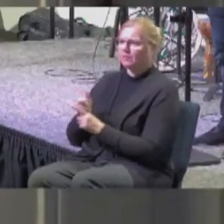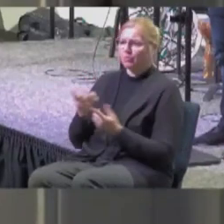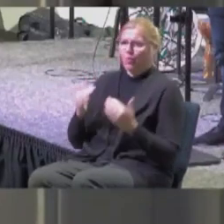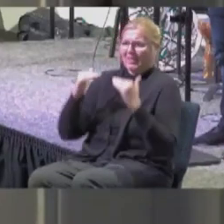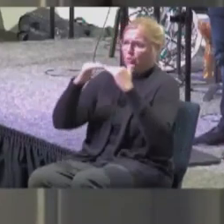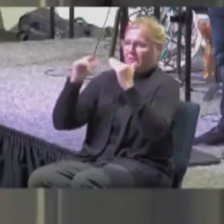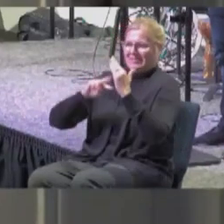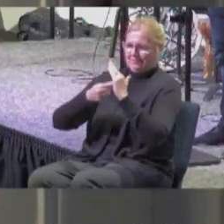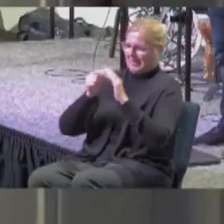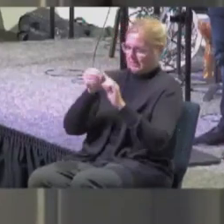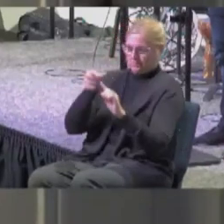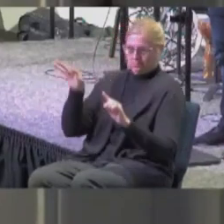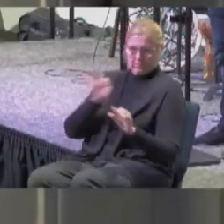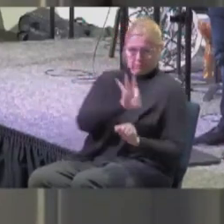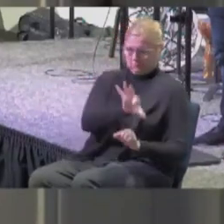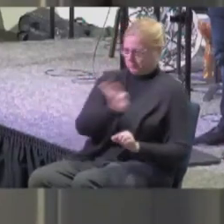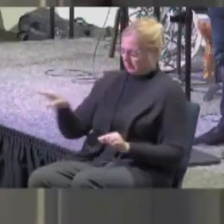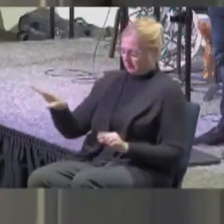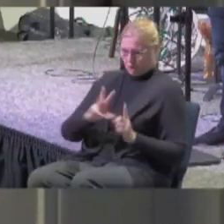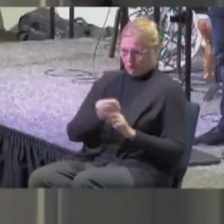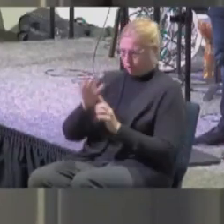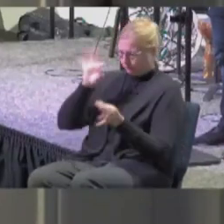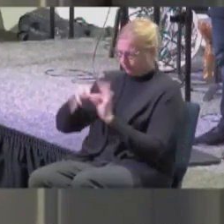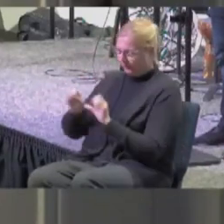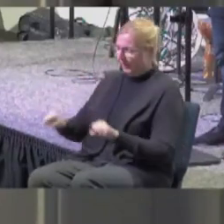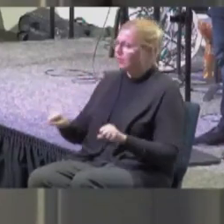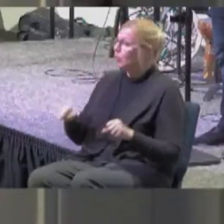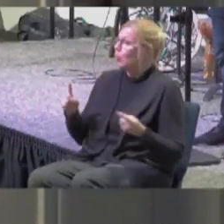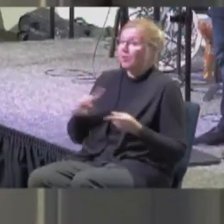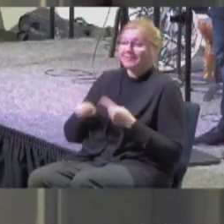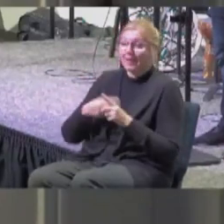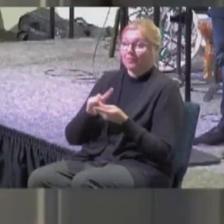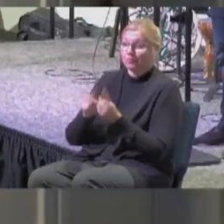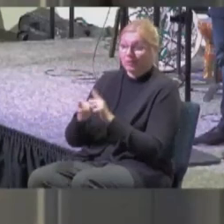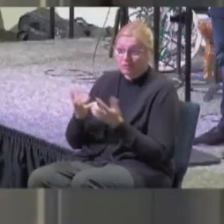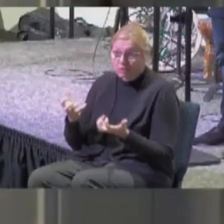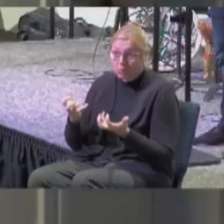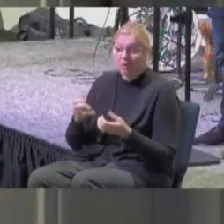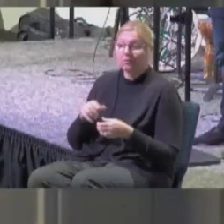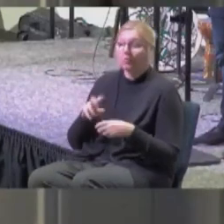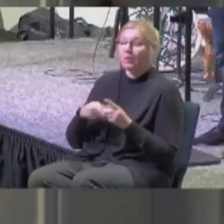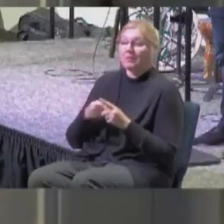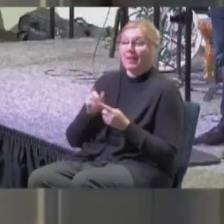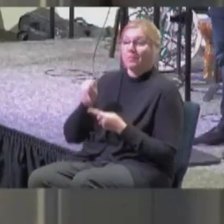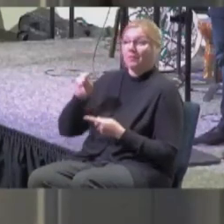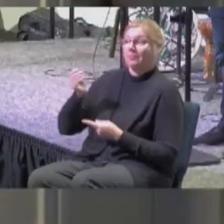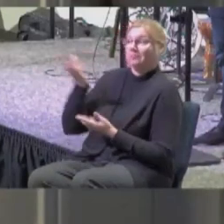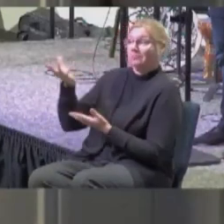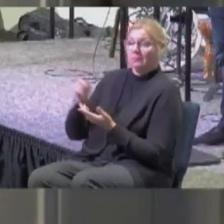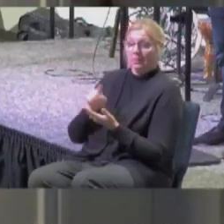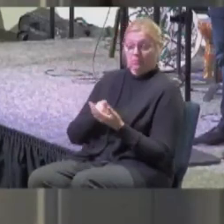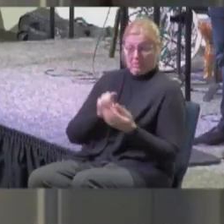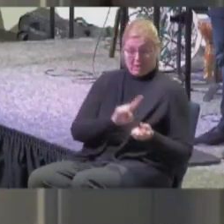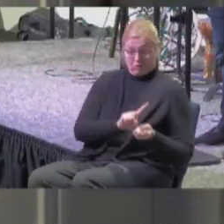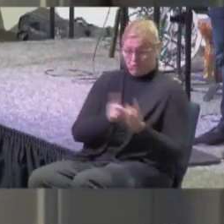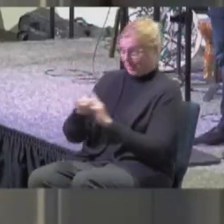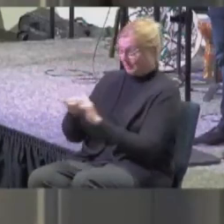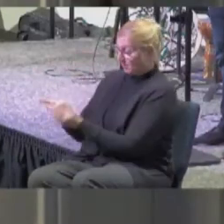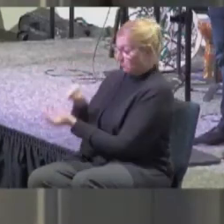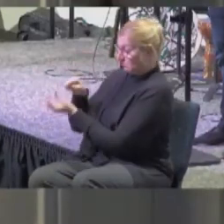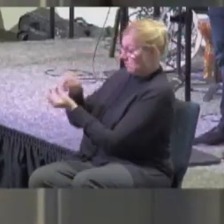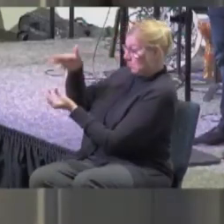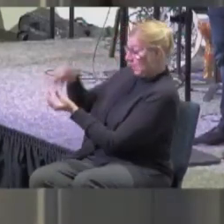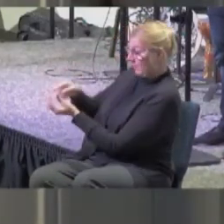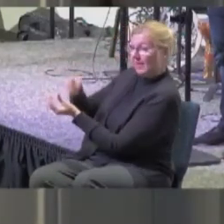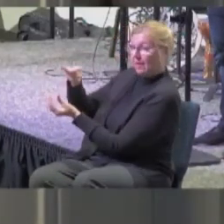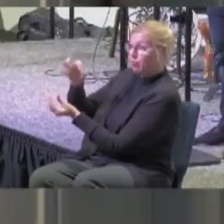equivalence, and hence what kind of translation they want to do and what kind of product their churches need. Project